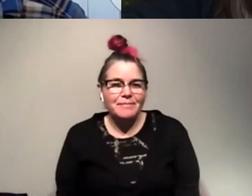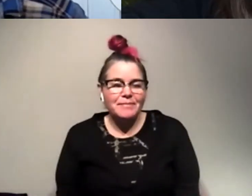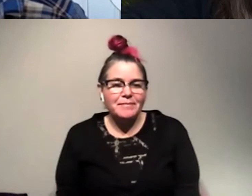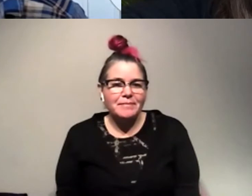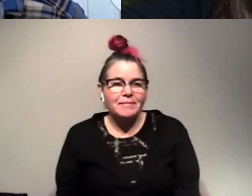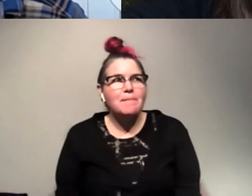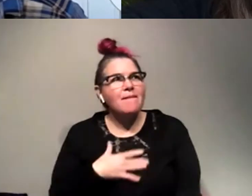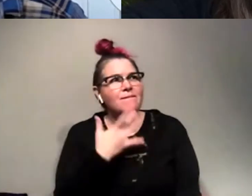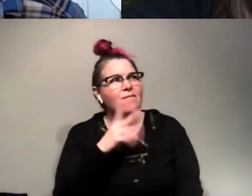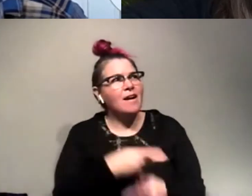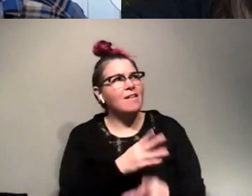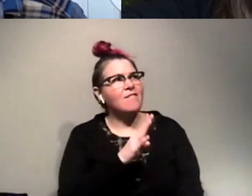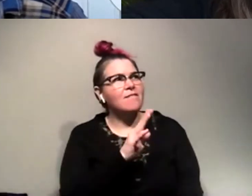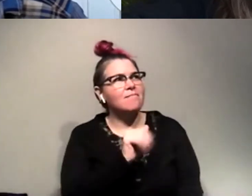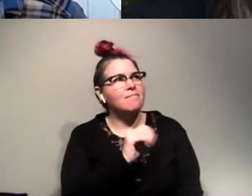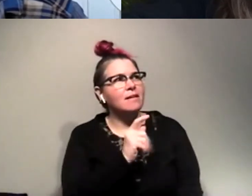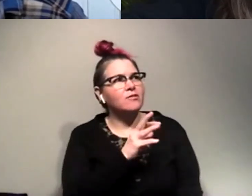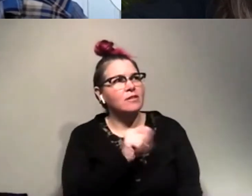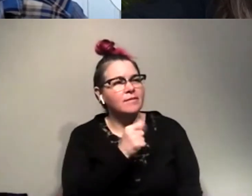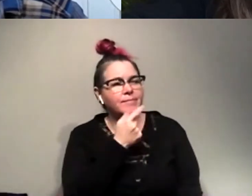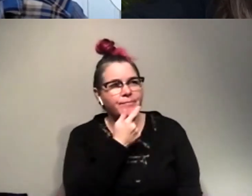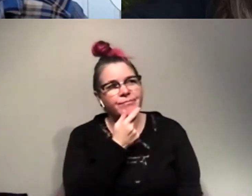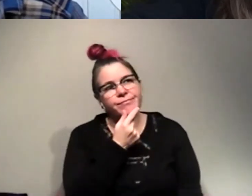favorite kind of bacteria,